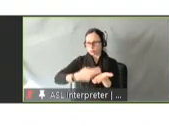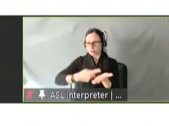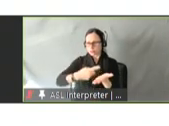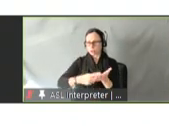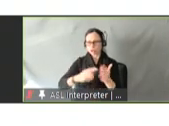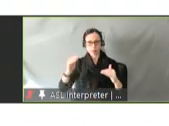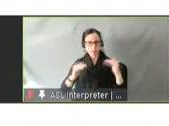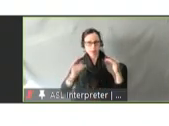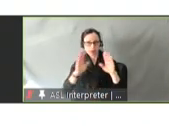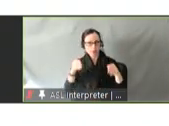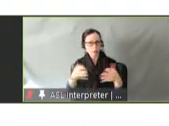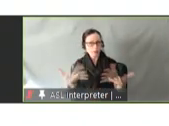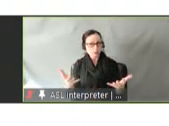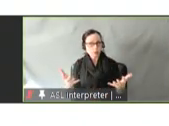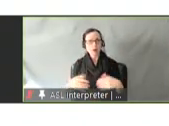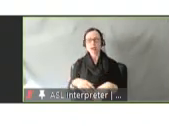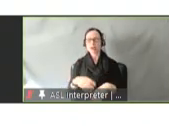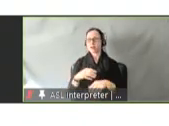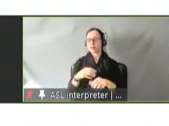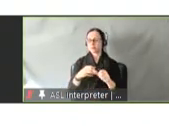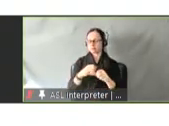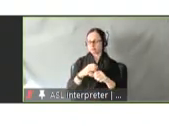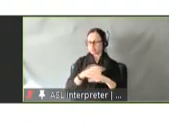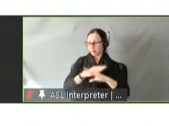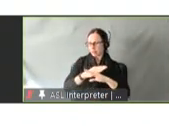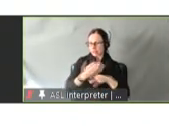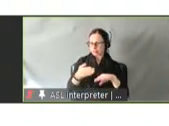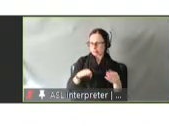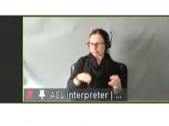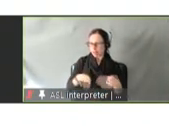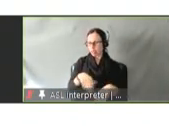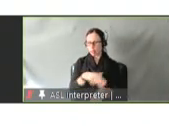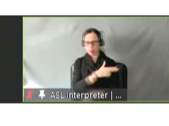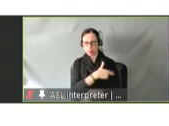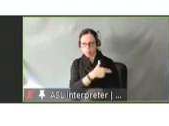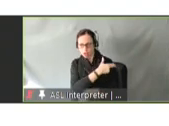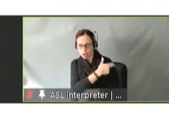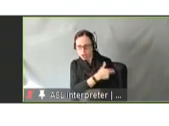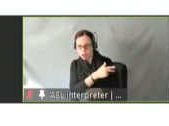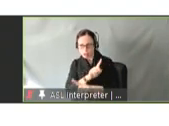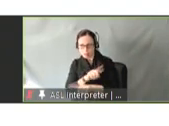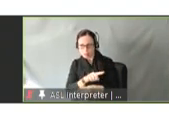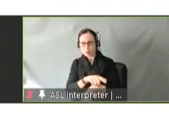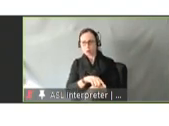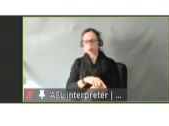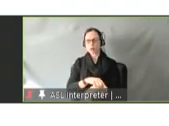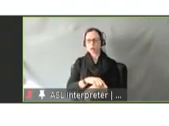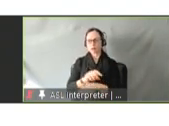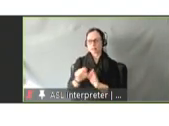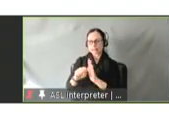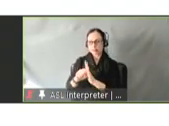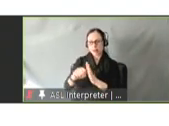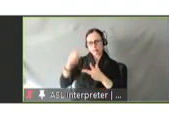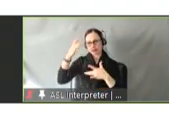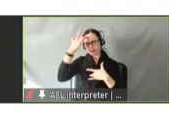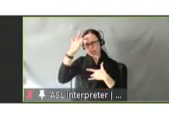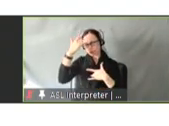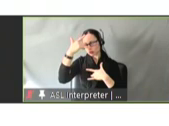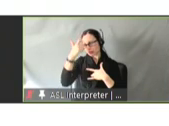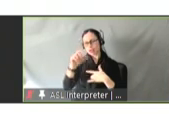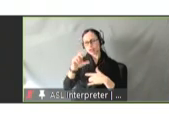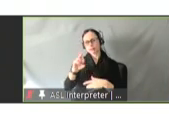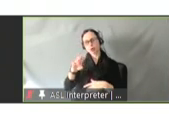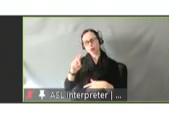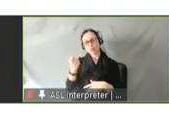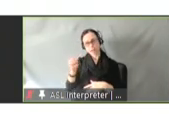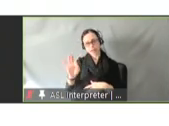often focus on the benefits of preventing deaths, hospitalizations, symptomatic infection due to COVID-19, and that